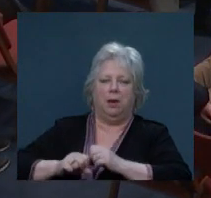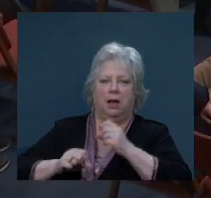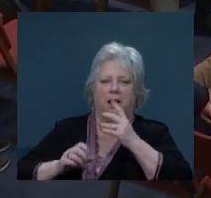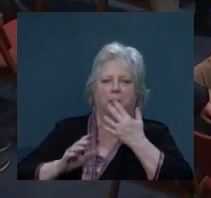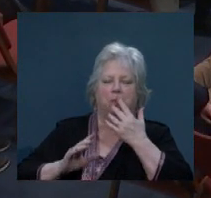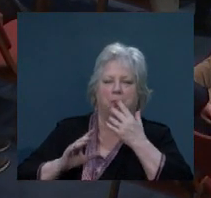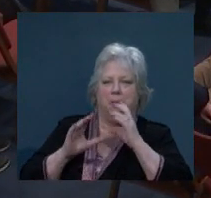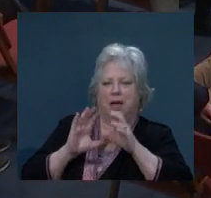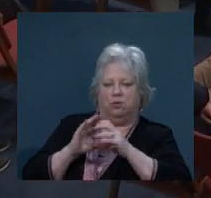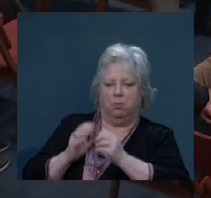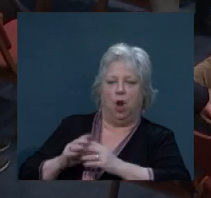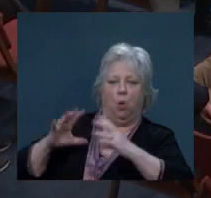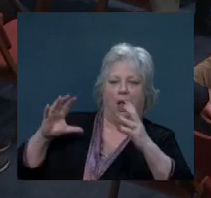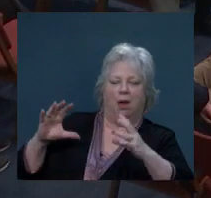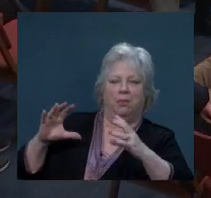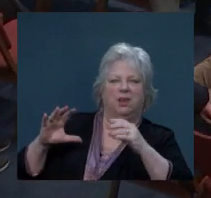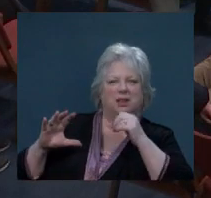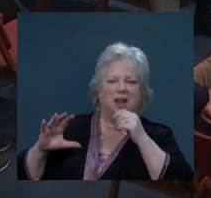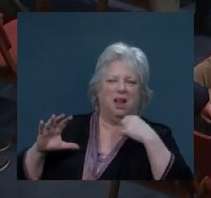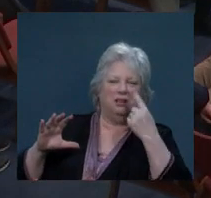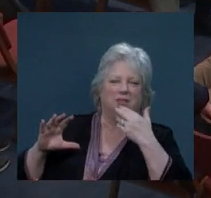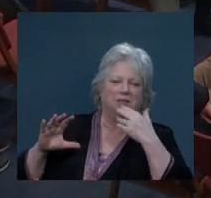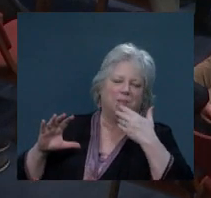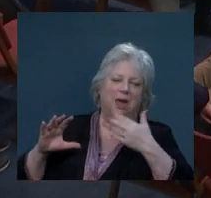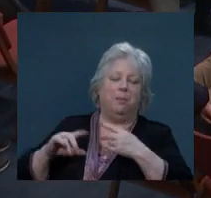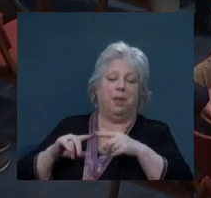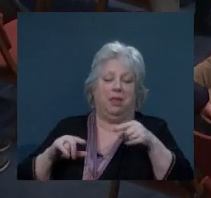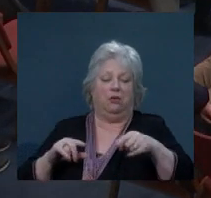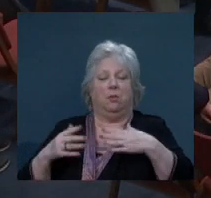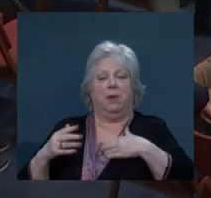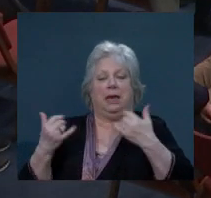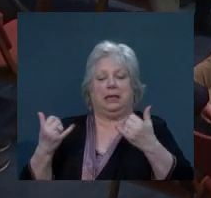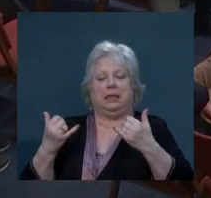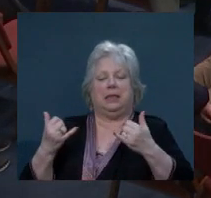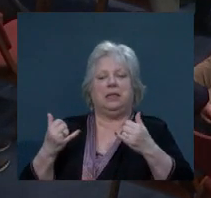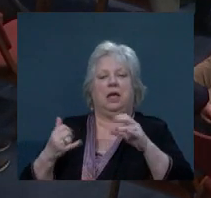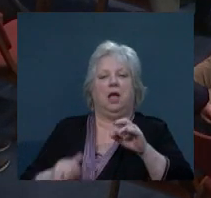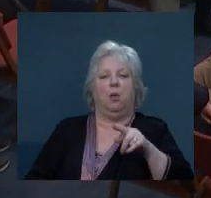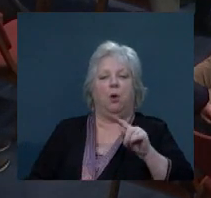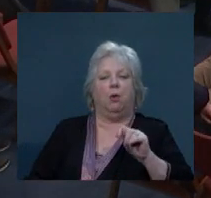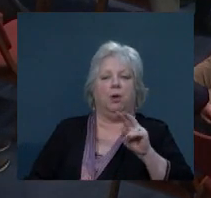But these are my existing apartment units. I've continued to